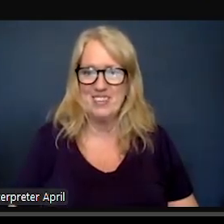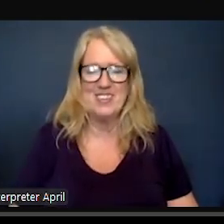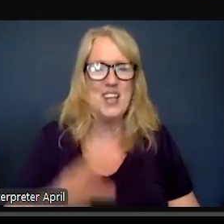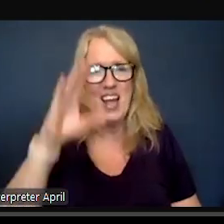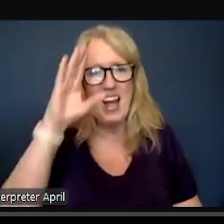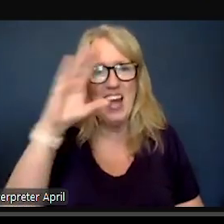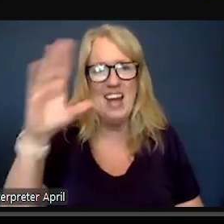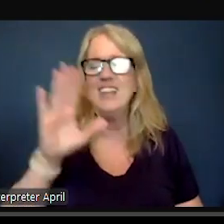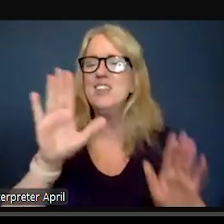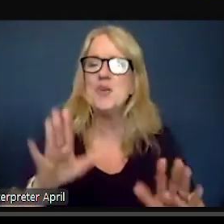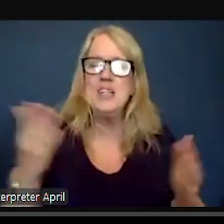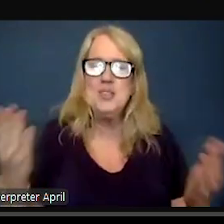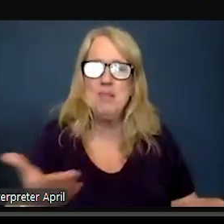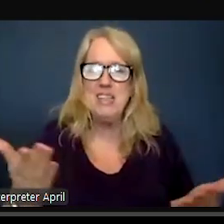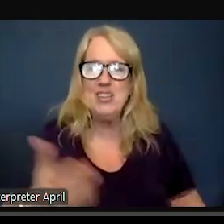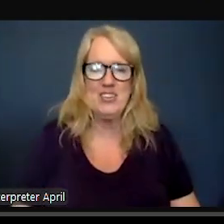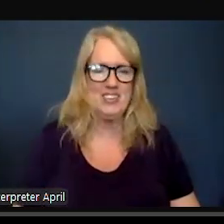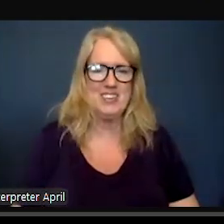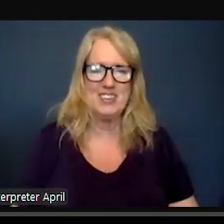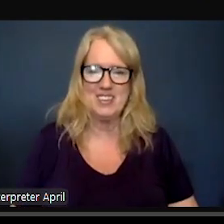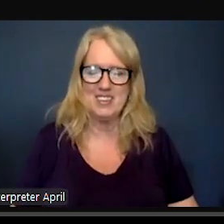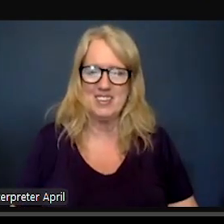Hi, it's great to be here.